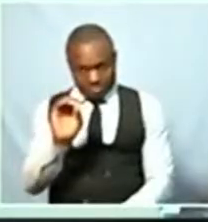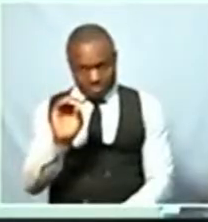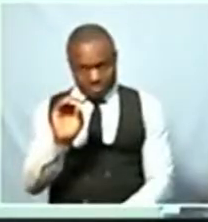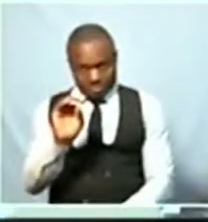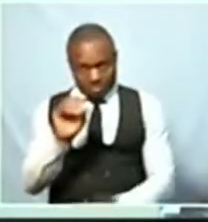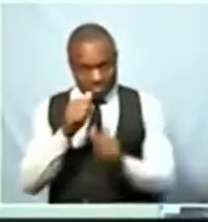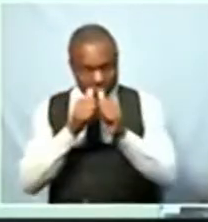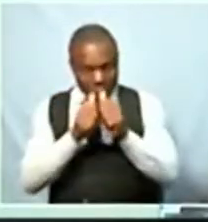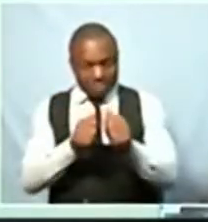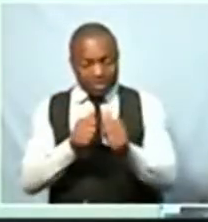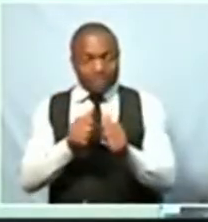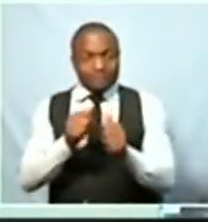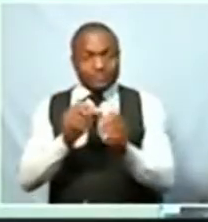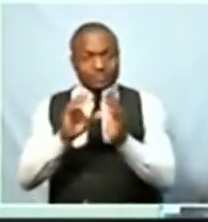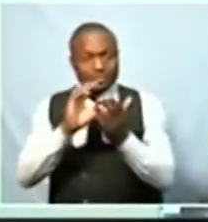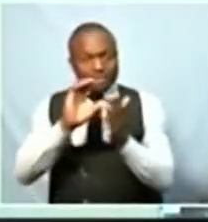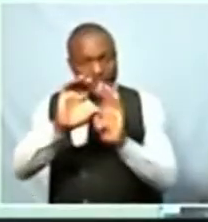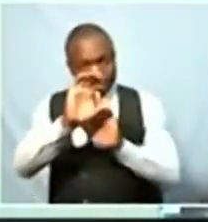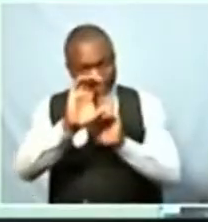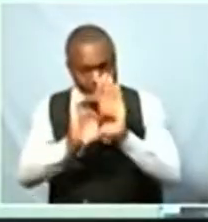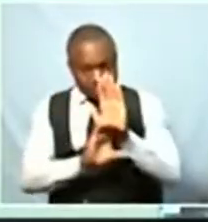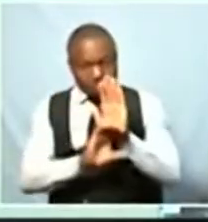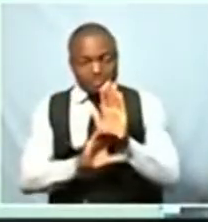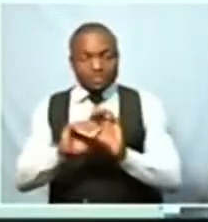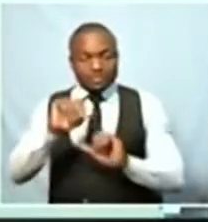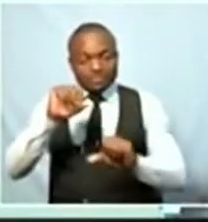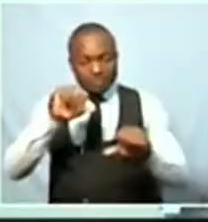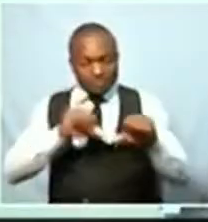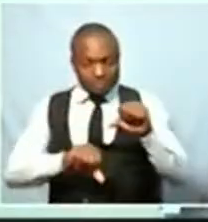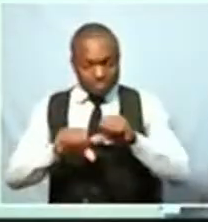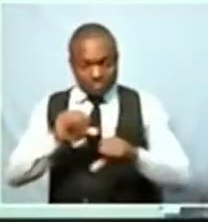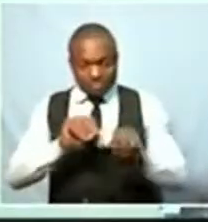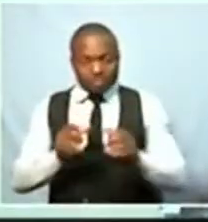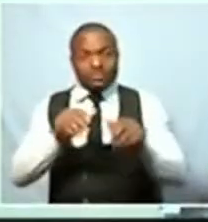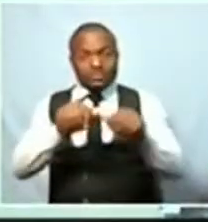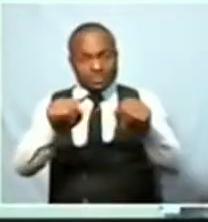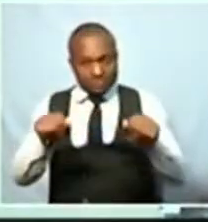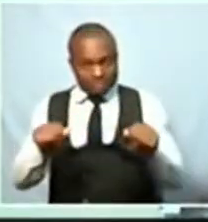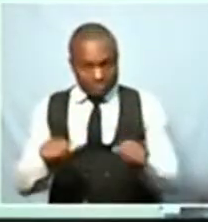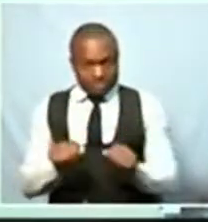According to the Constitution, the Auditor General is mandated